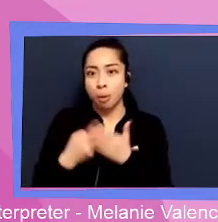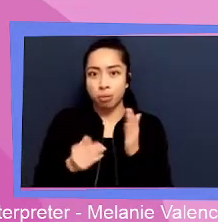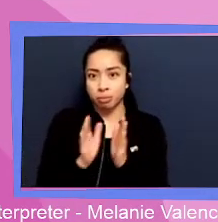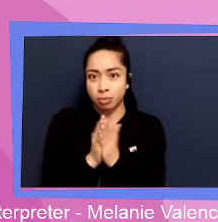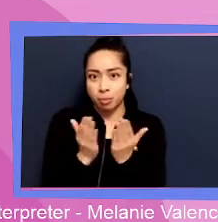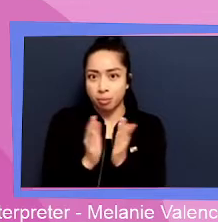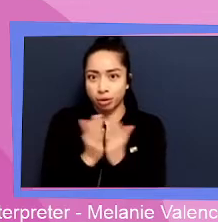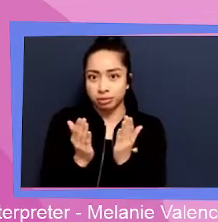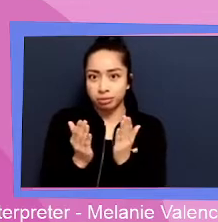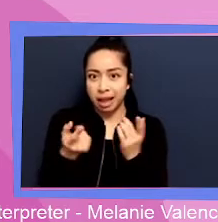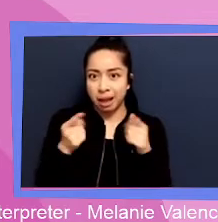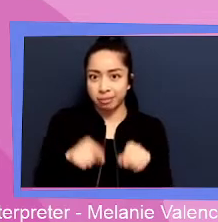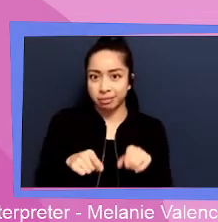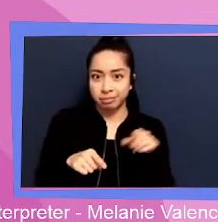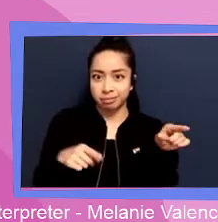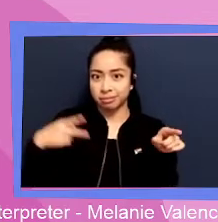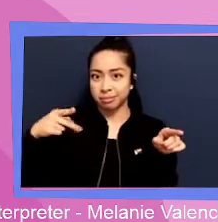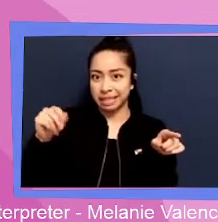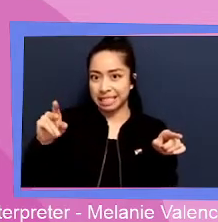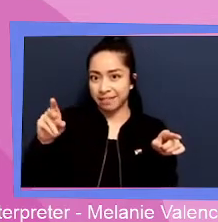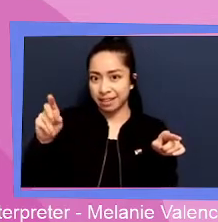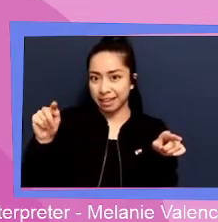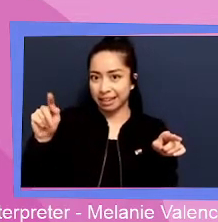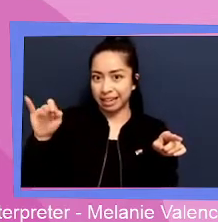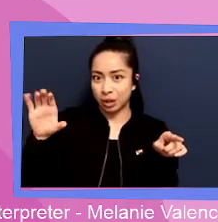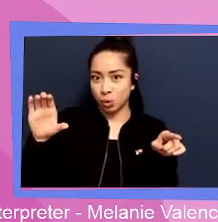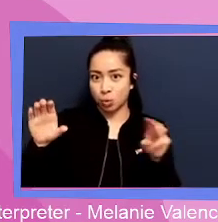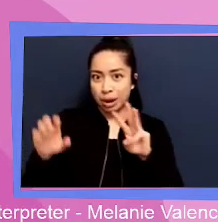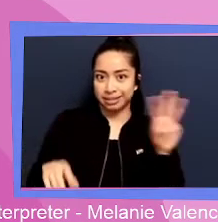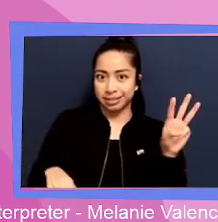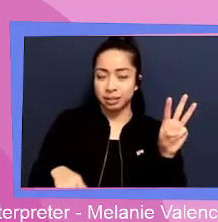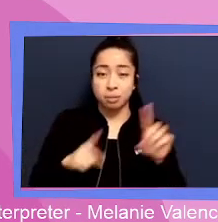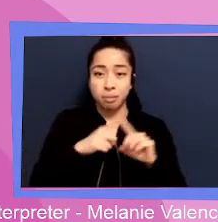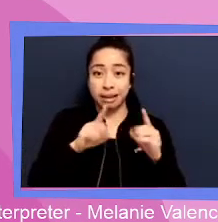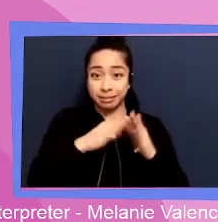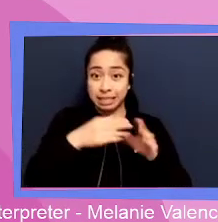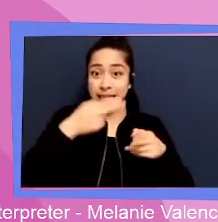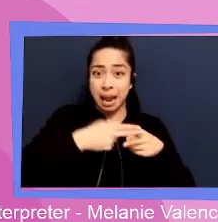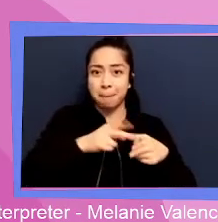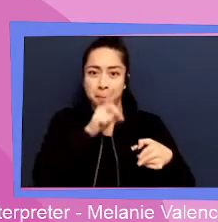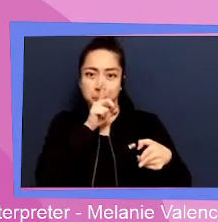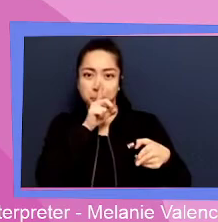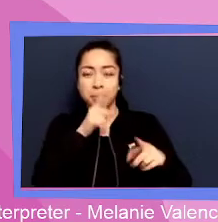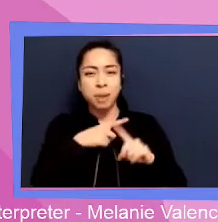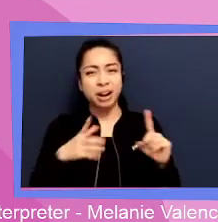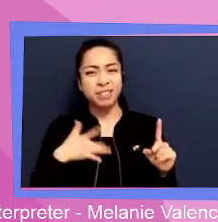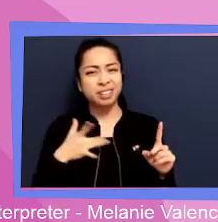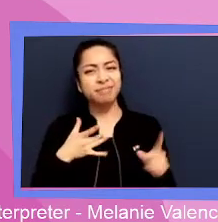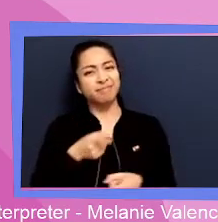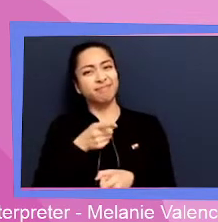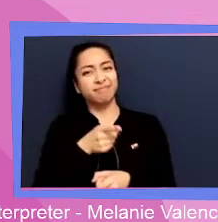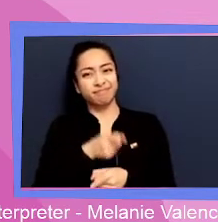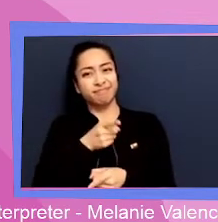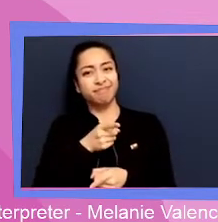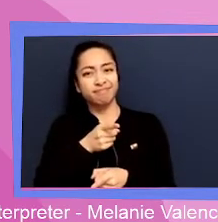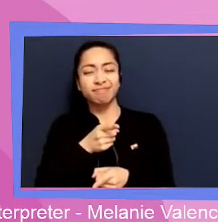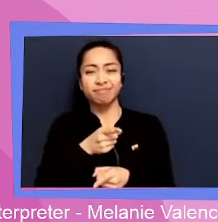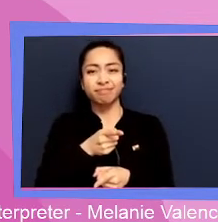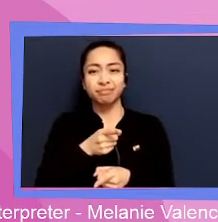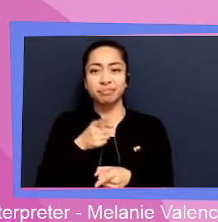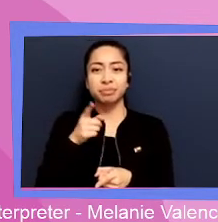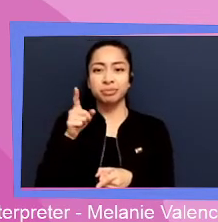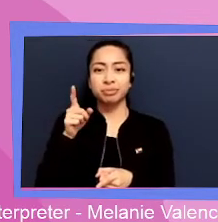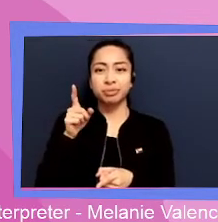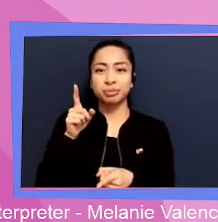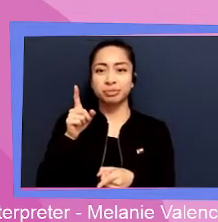on the Pacific West Coast somewhere, and I never actually named the city, but it just felt right to try and base it around, I guess, the